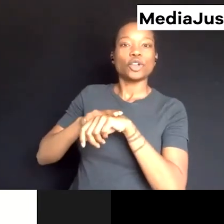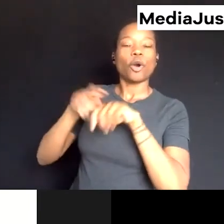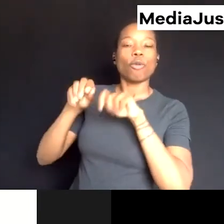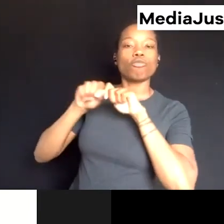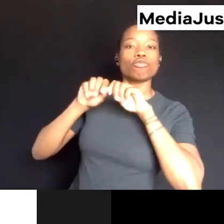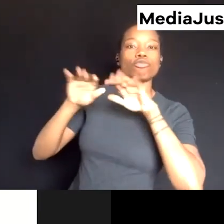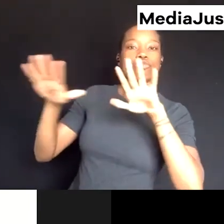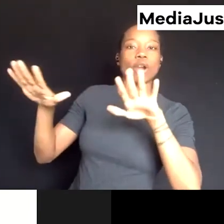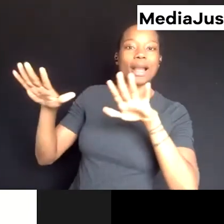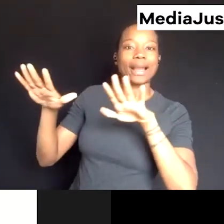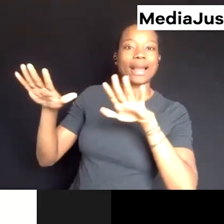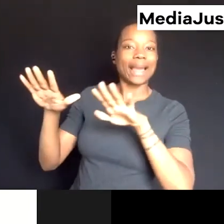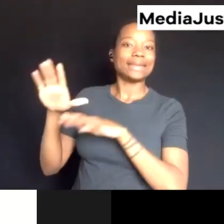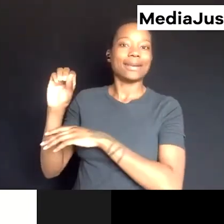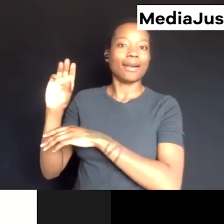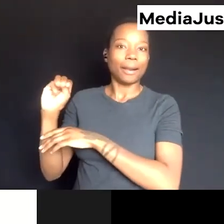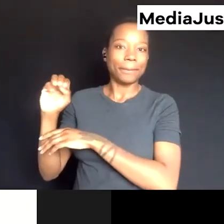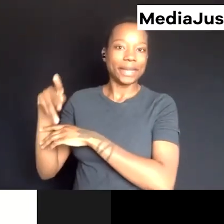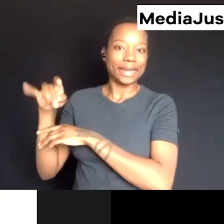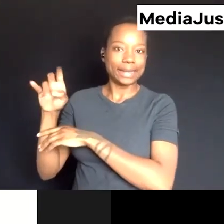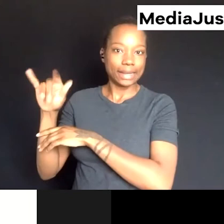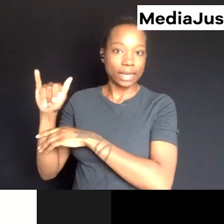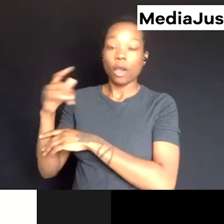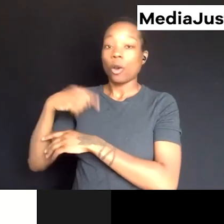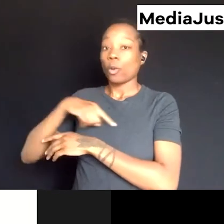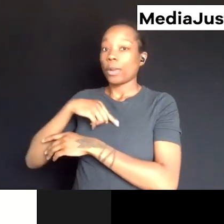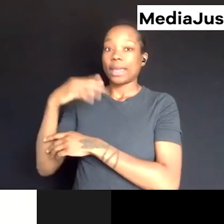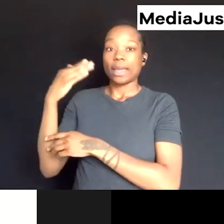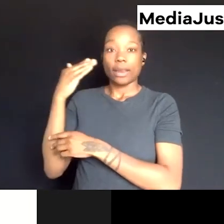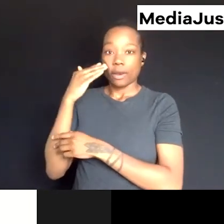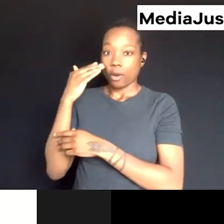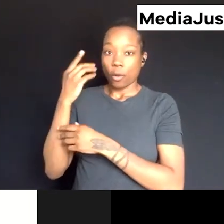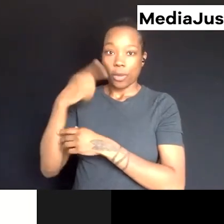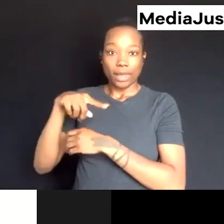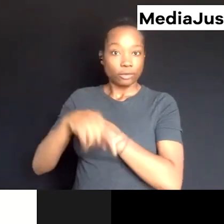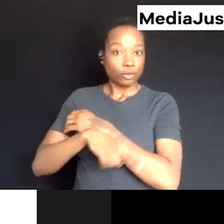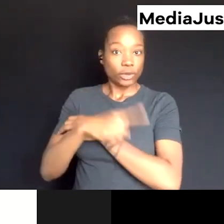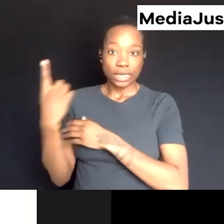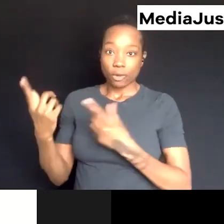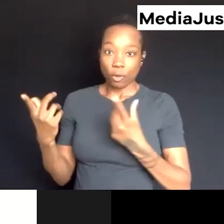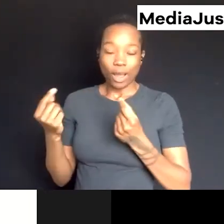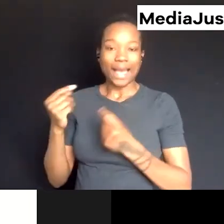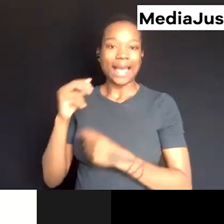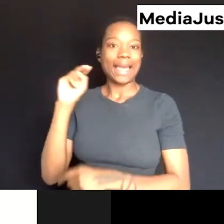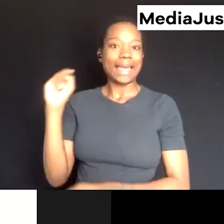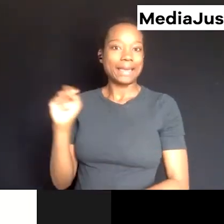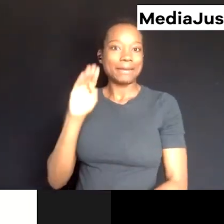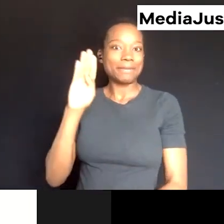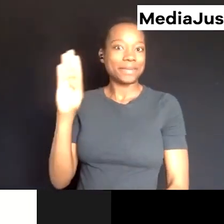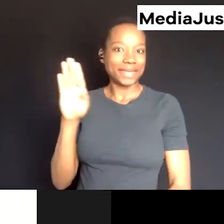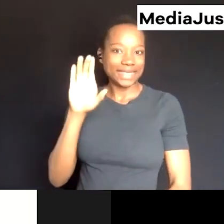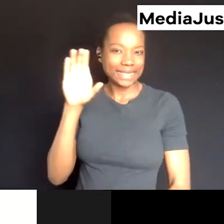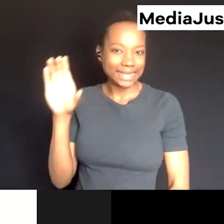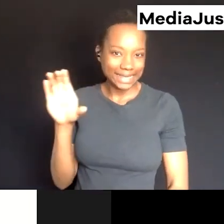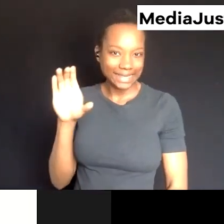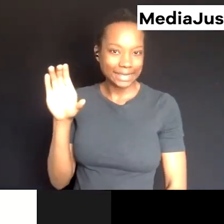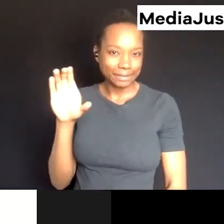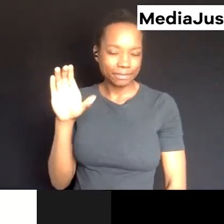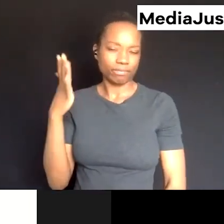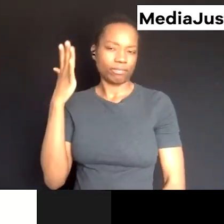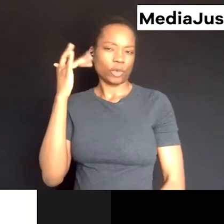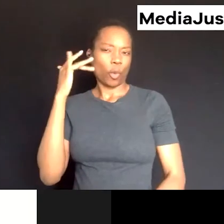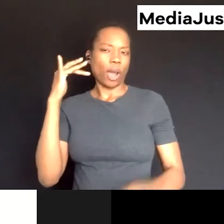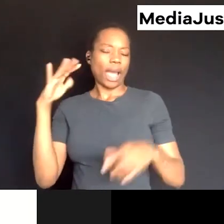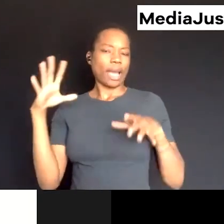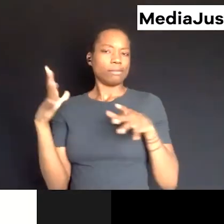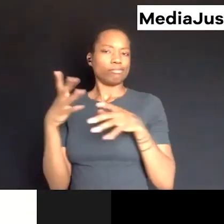NBC. But why consolidation? So let's talk about the